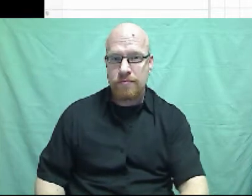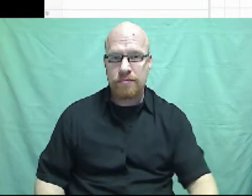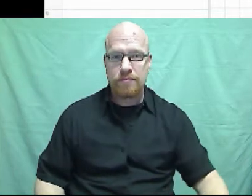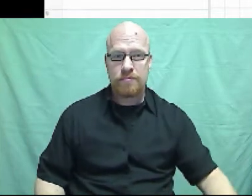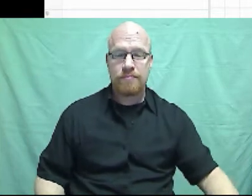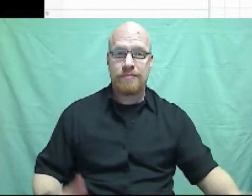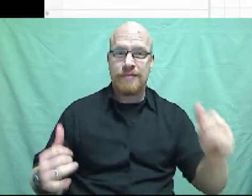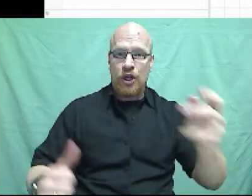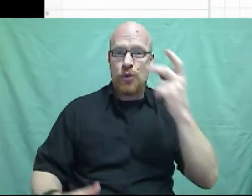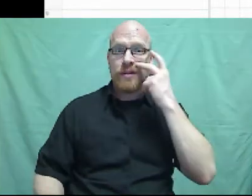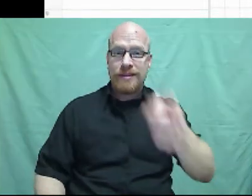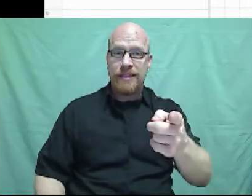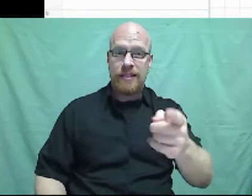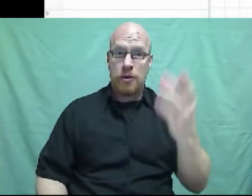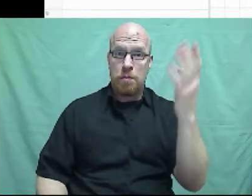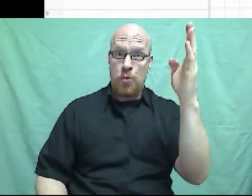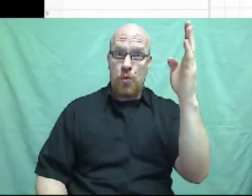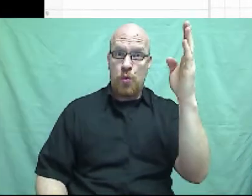So as you see,